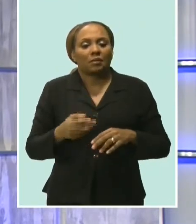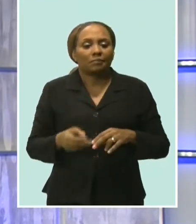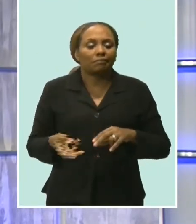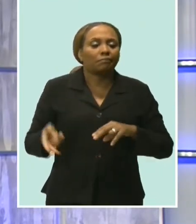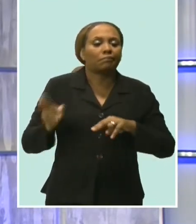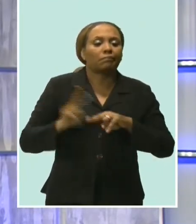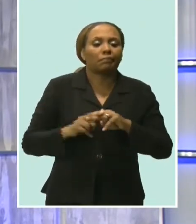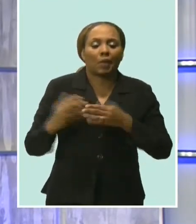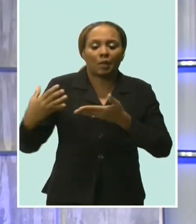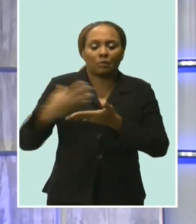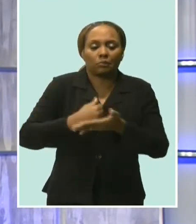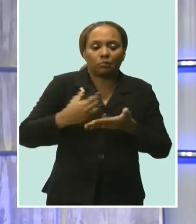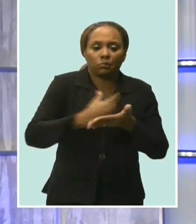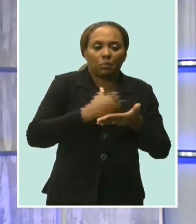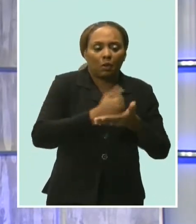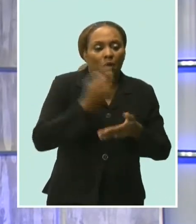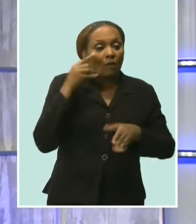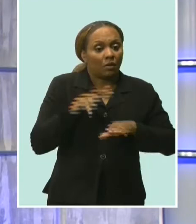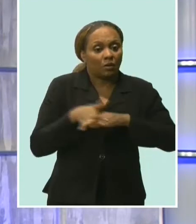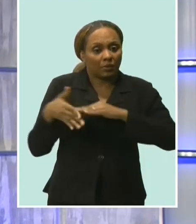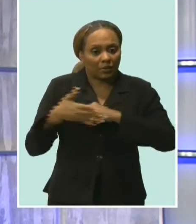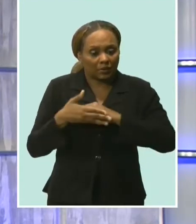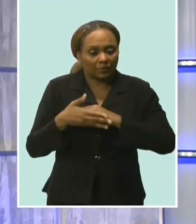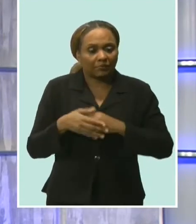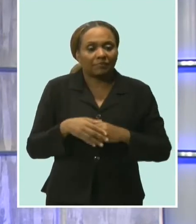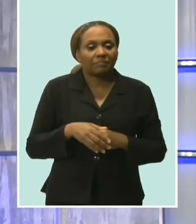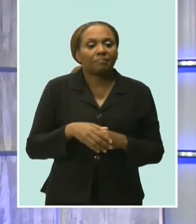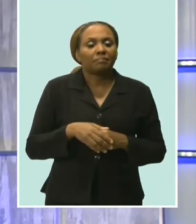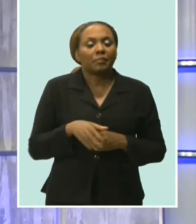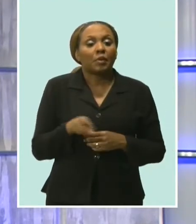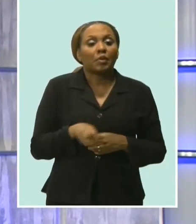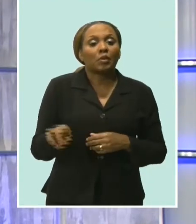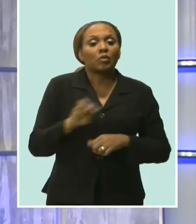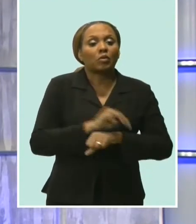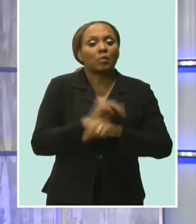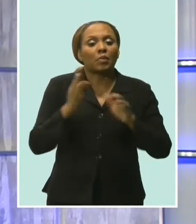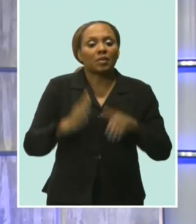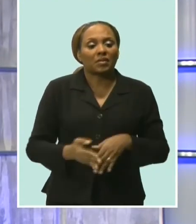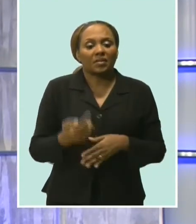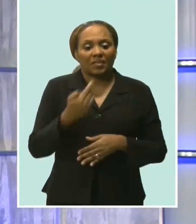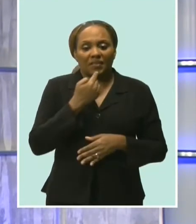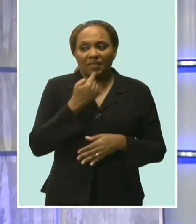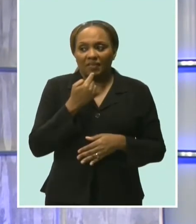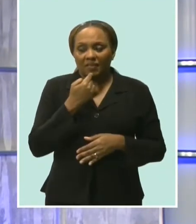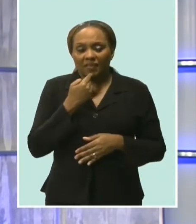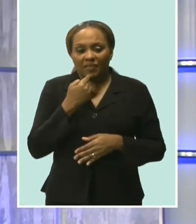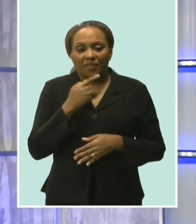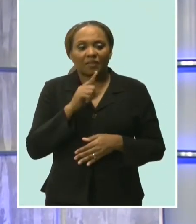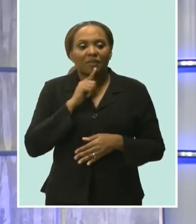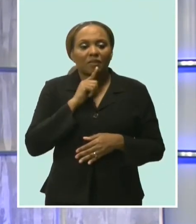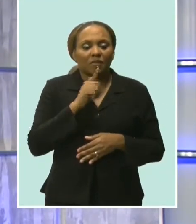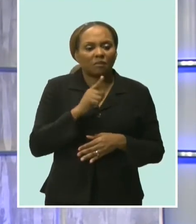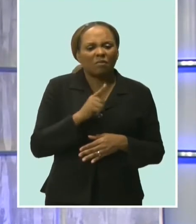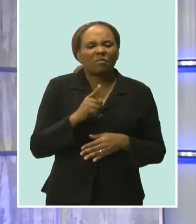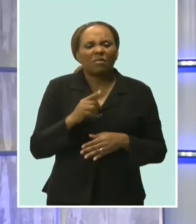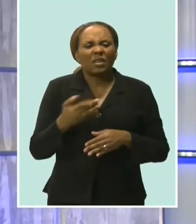$80 million. That's according to Tourism Minister Edmund Bartlett, who says the sector is on the path to